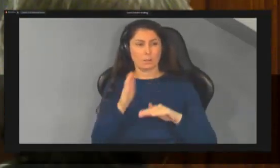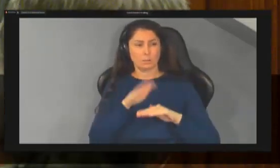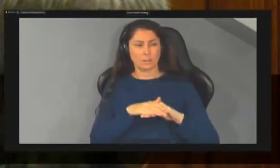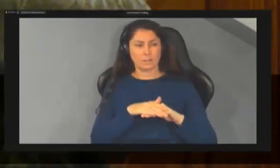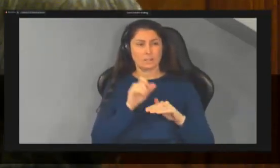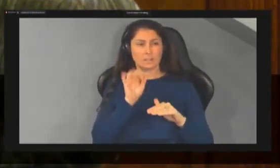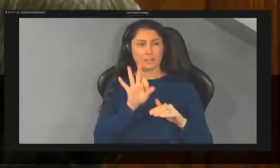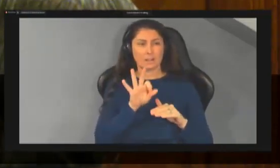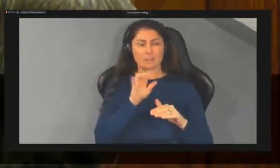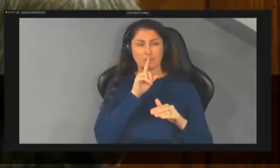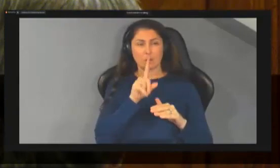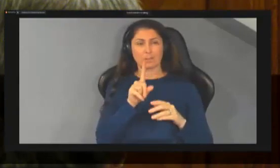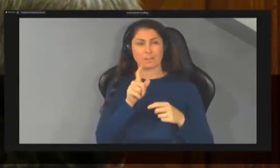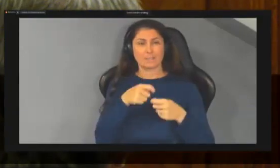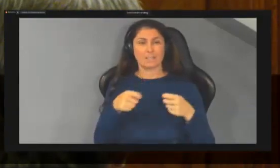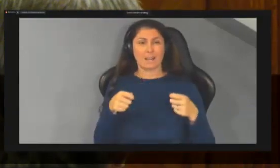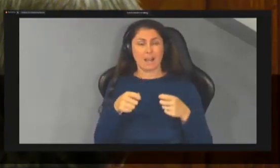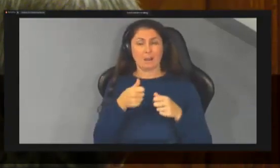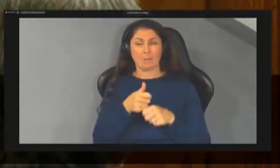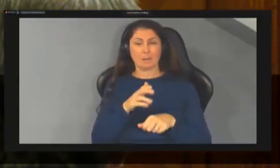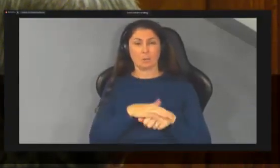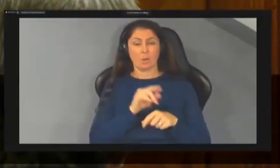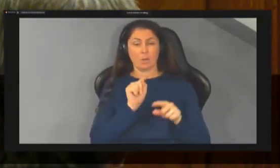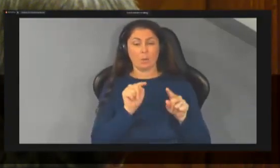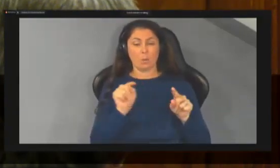a tie based on those people that,